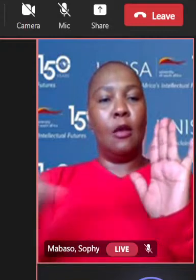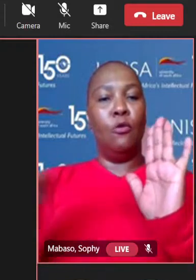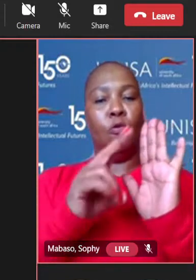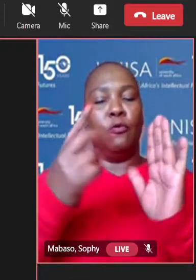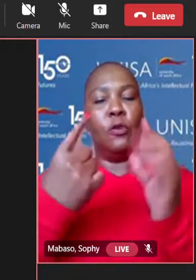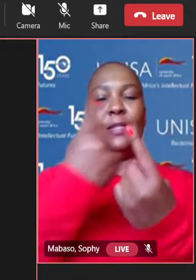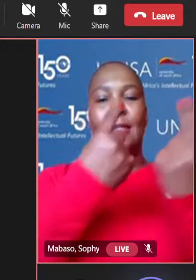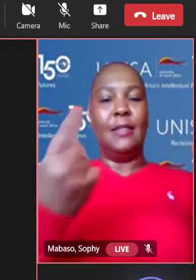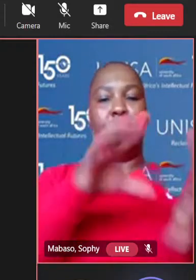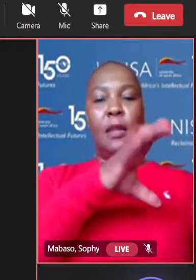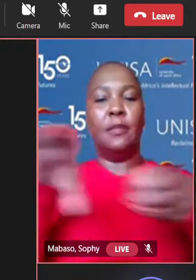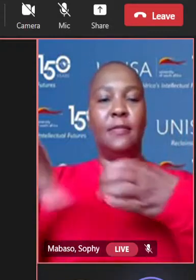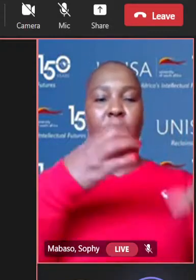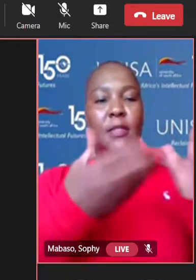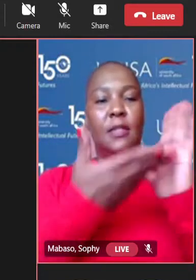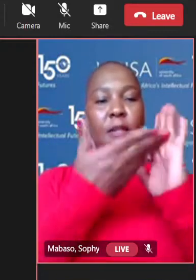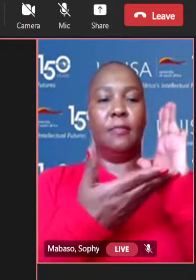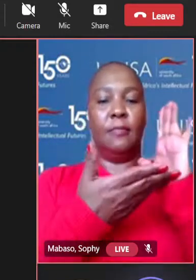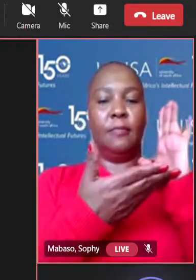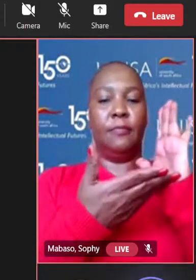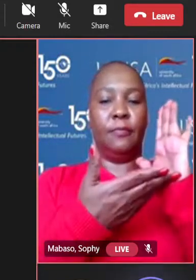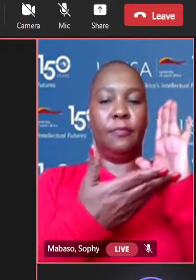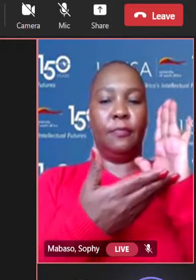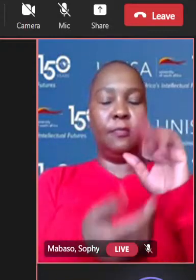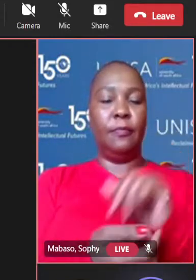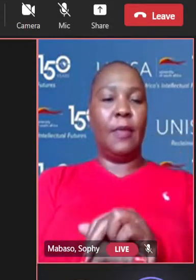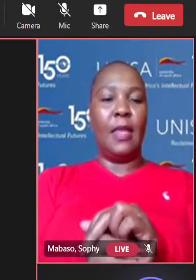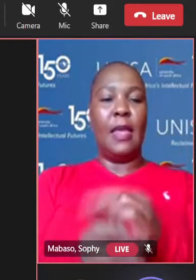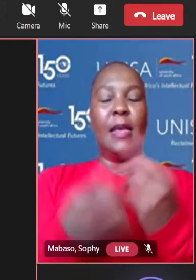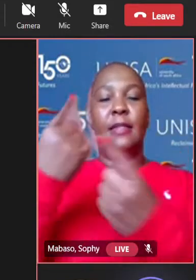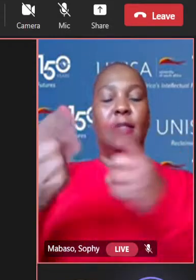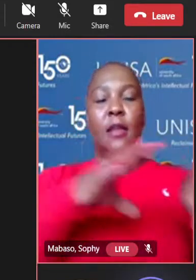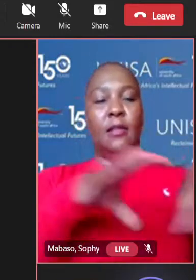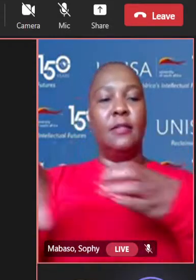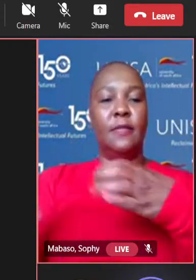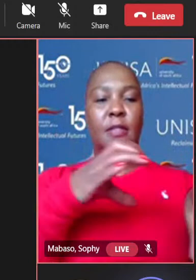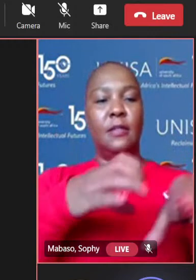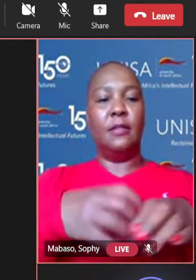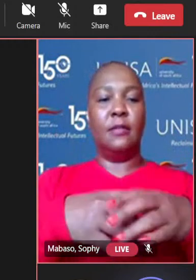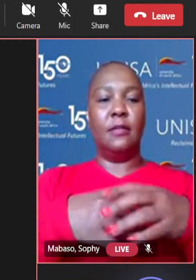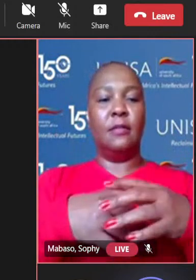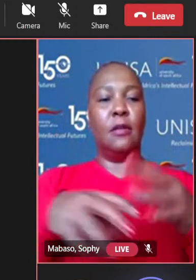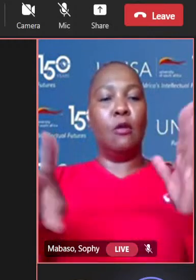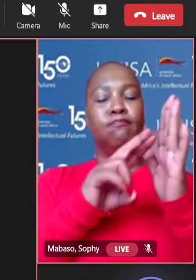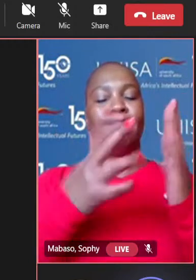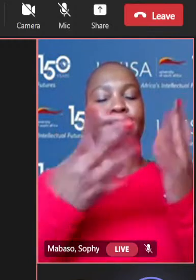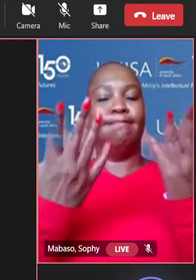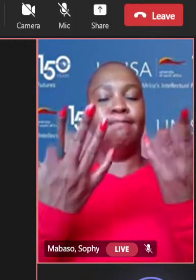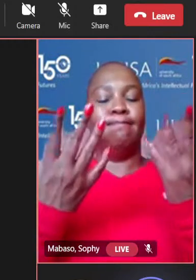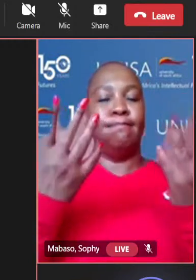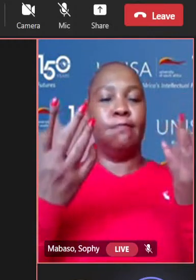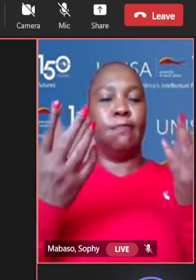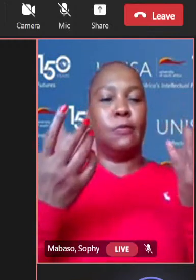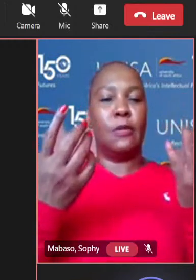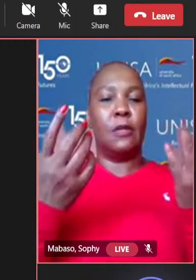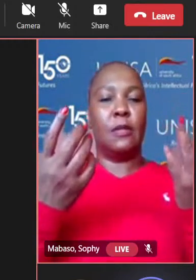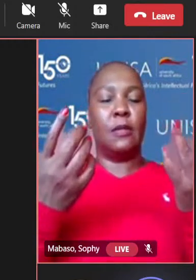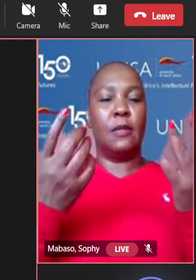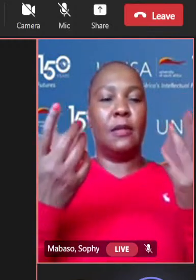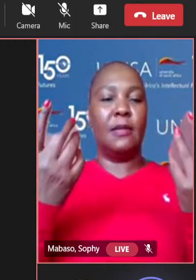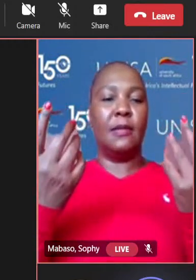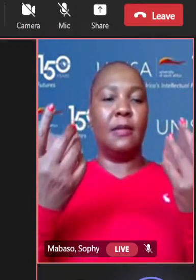here. Okay, each activity, look for each activity, categorize,